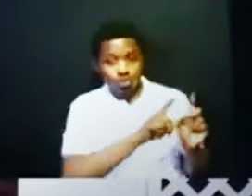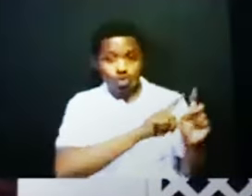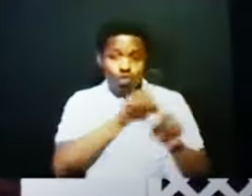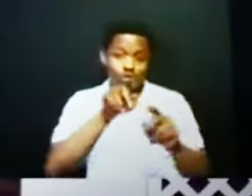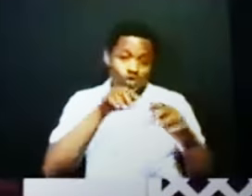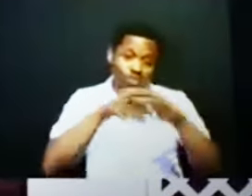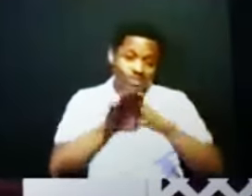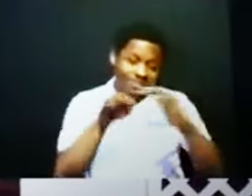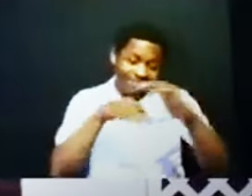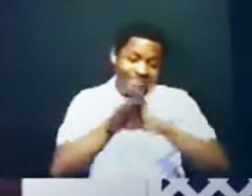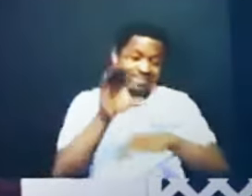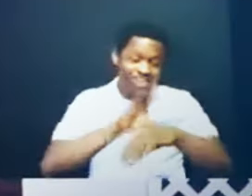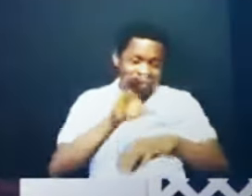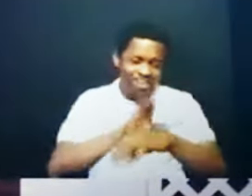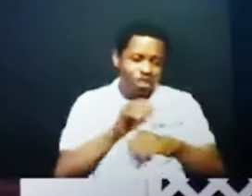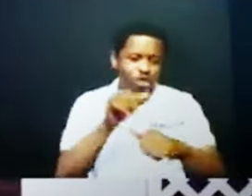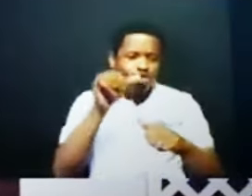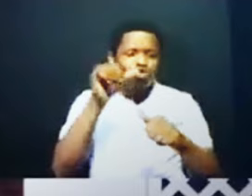are children of